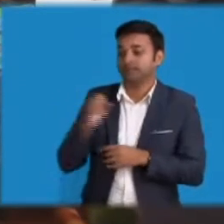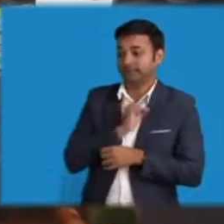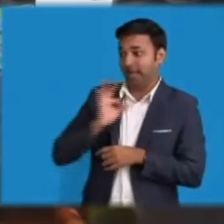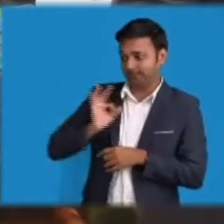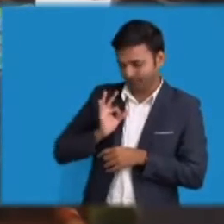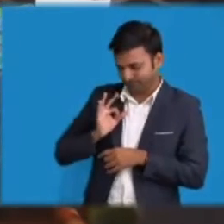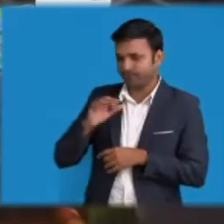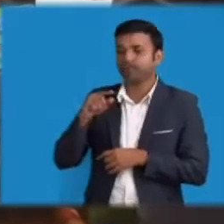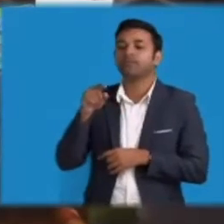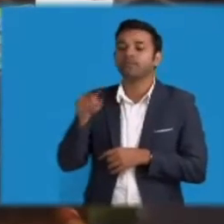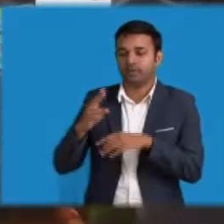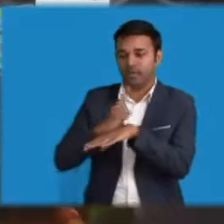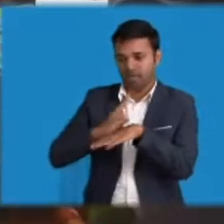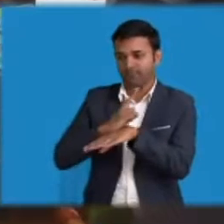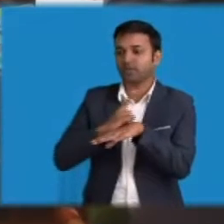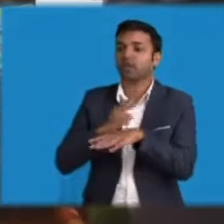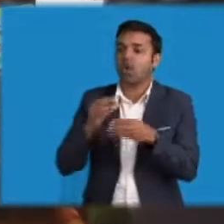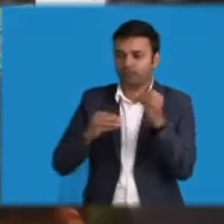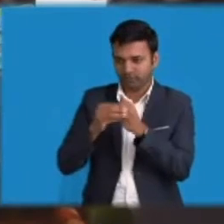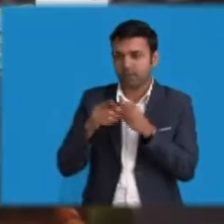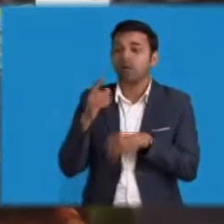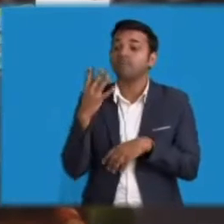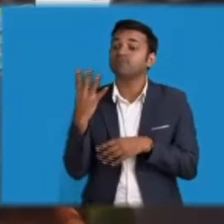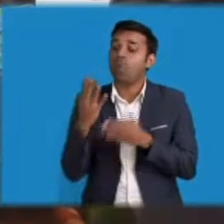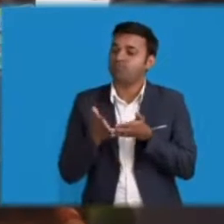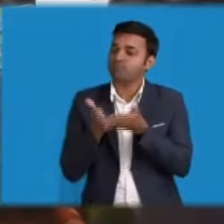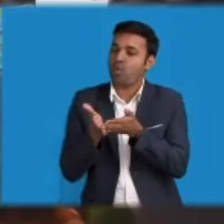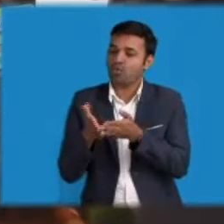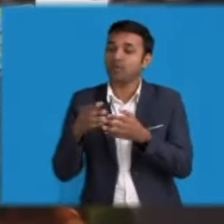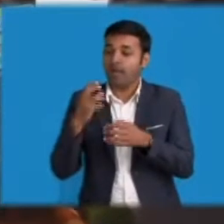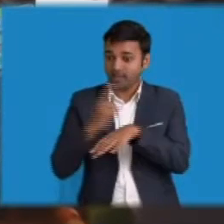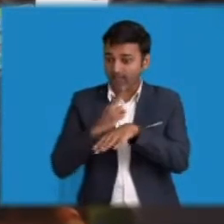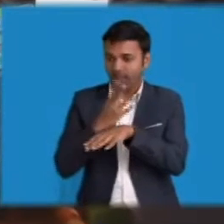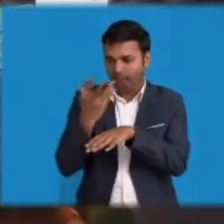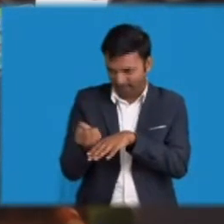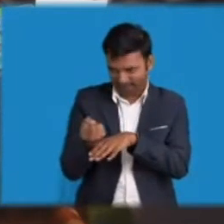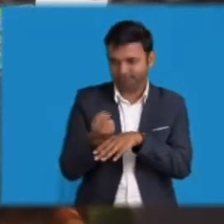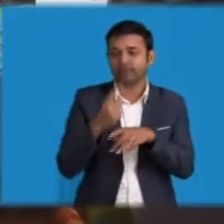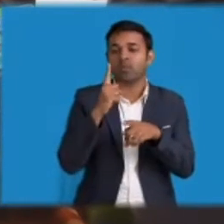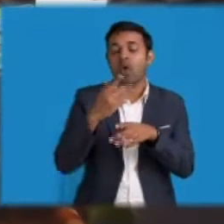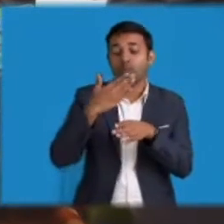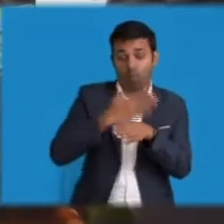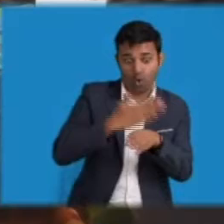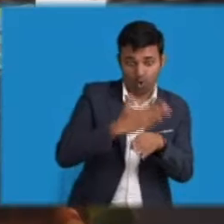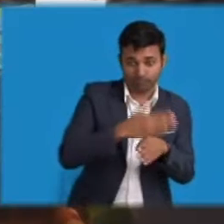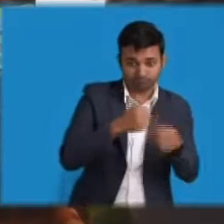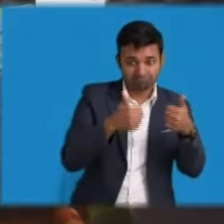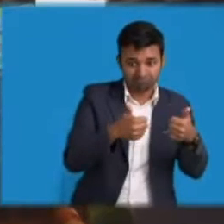Currently, there are 4 naval vessels, 1 operational vessel, which is the RFNS